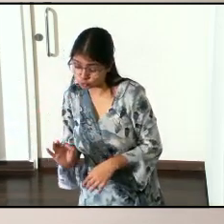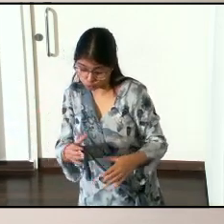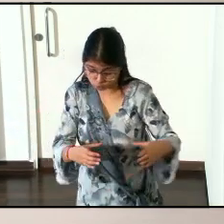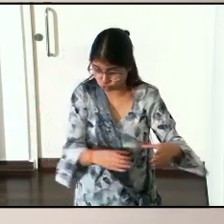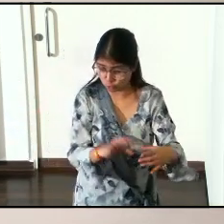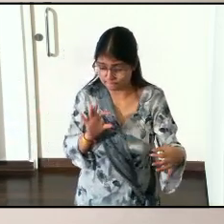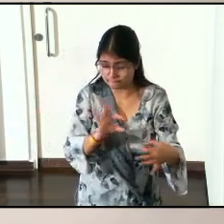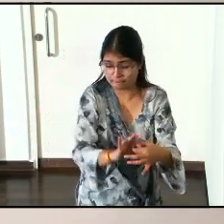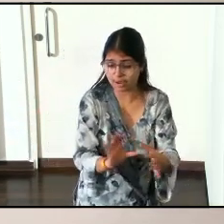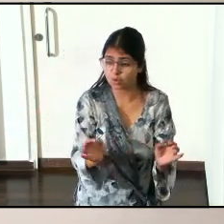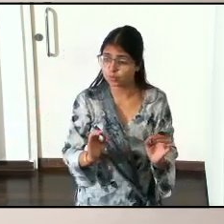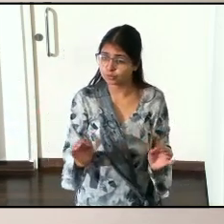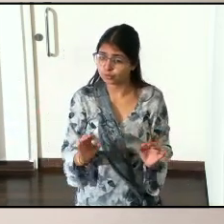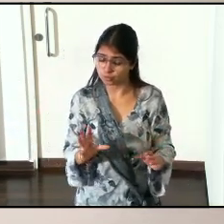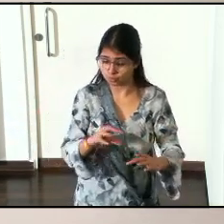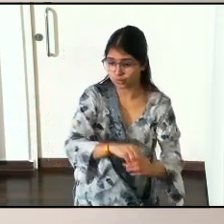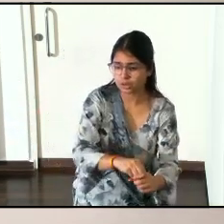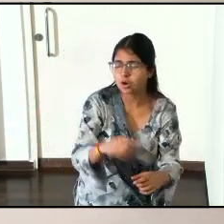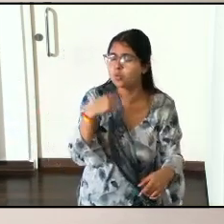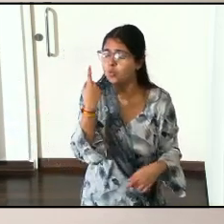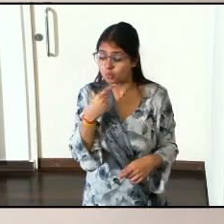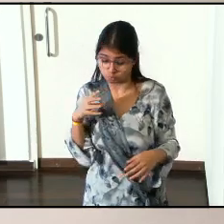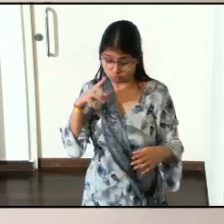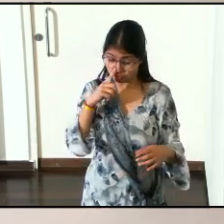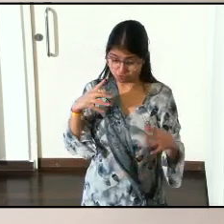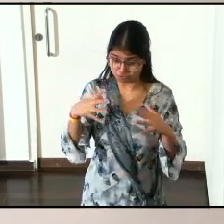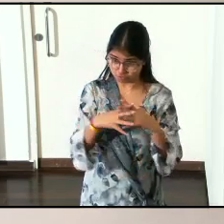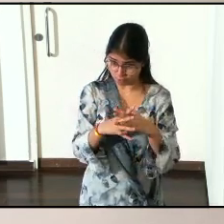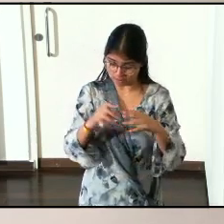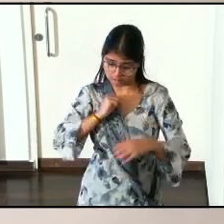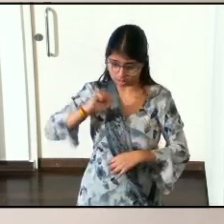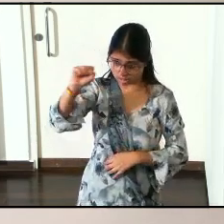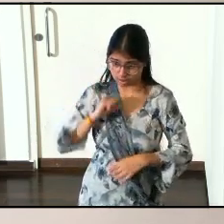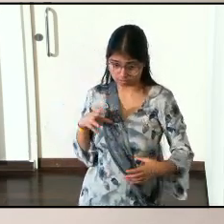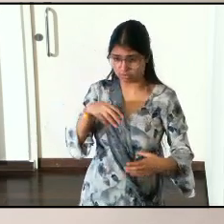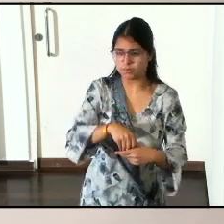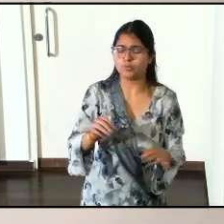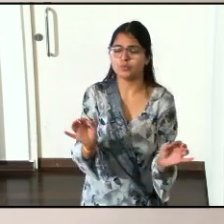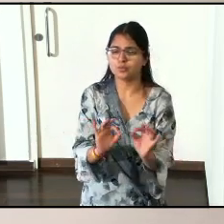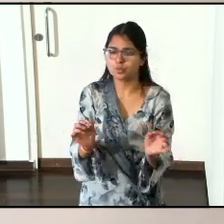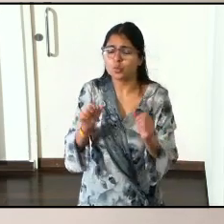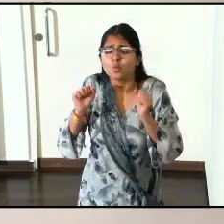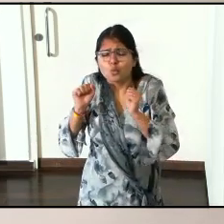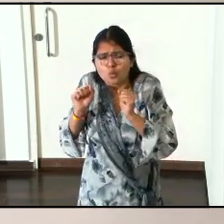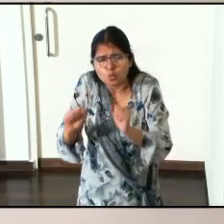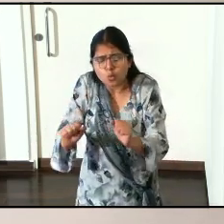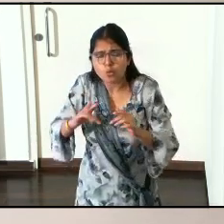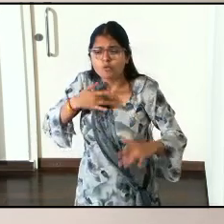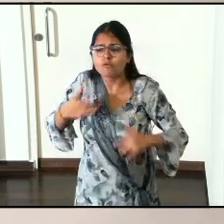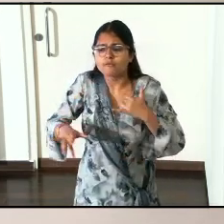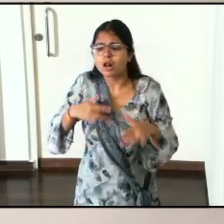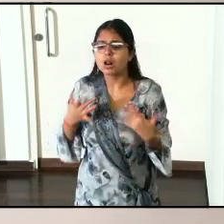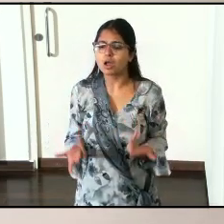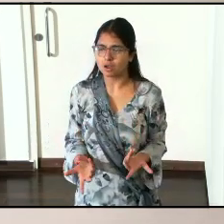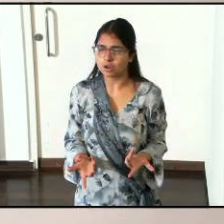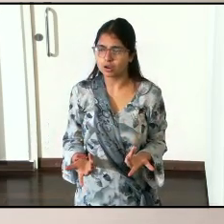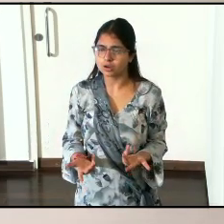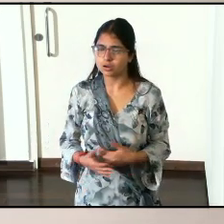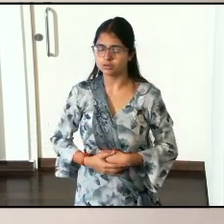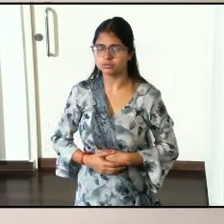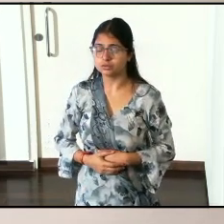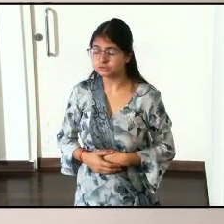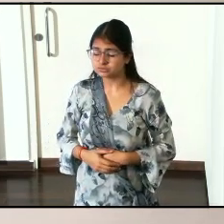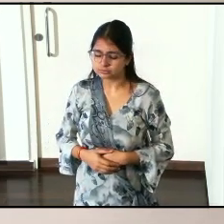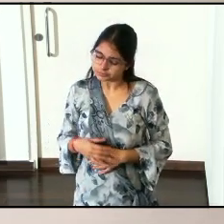groups, who were not part of the women's movements or allied movements or feminists, or, what would